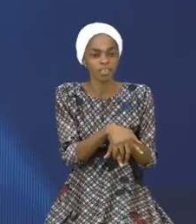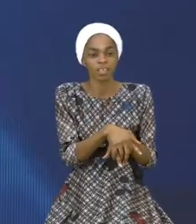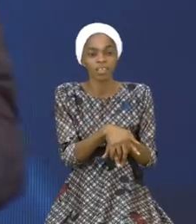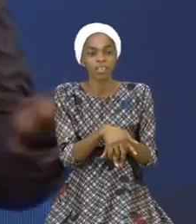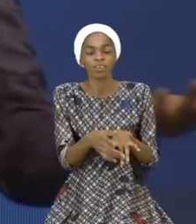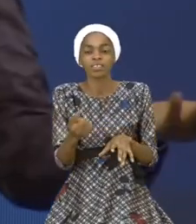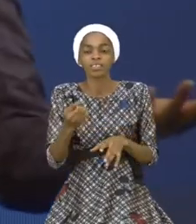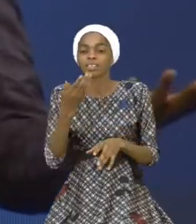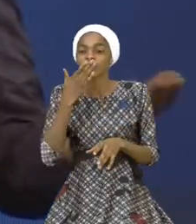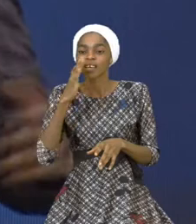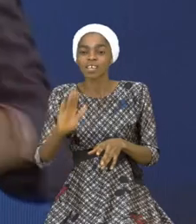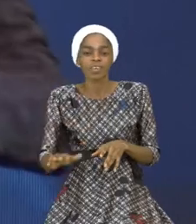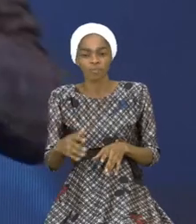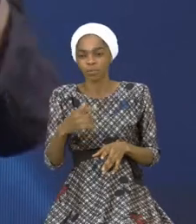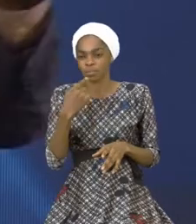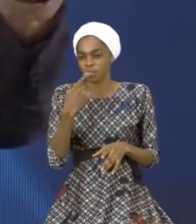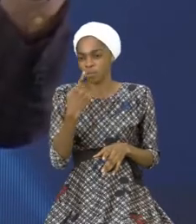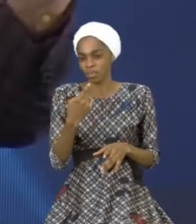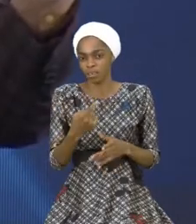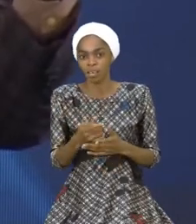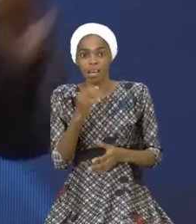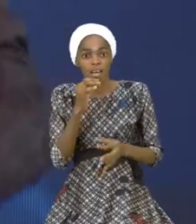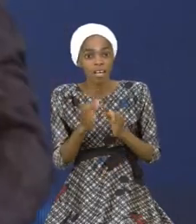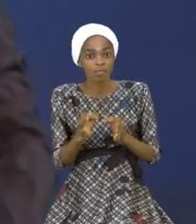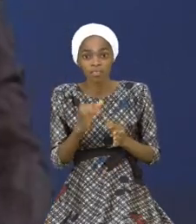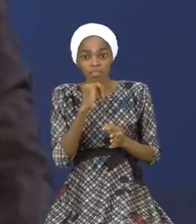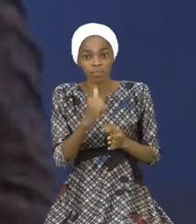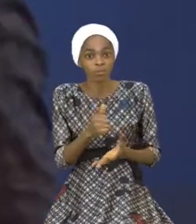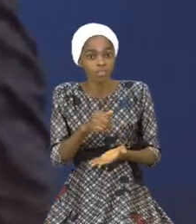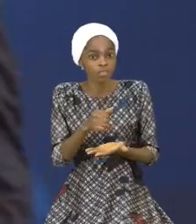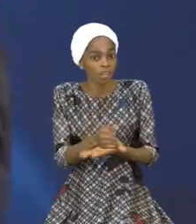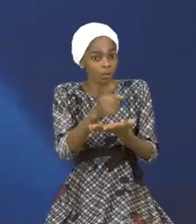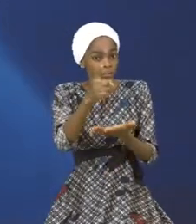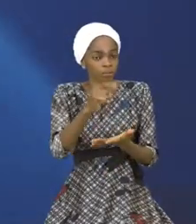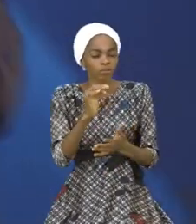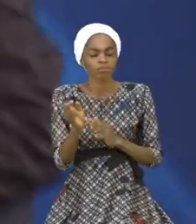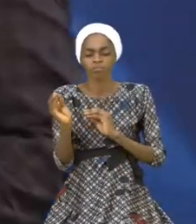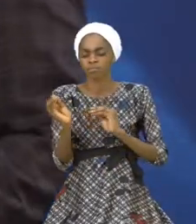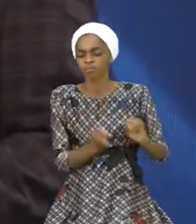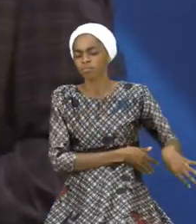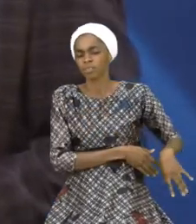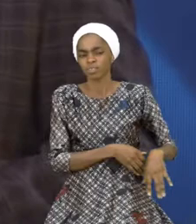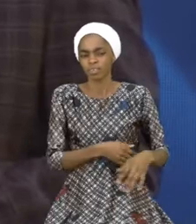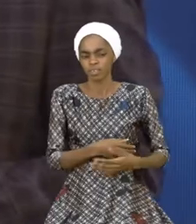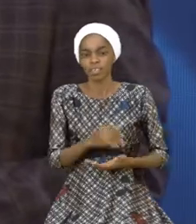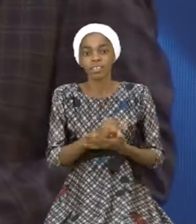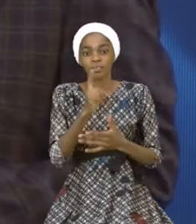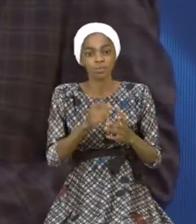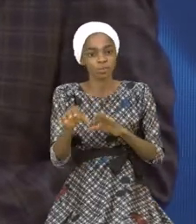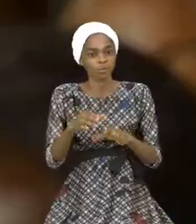the evil speaking, if they didn't pay me, I will lay them aside. That's what you do